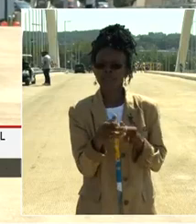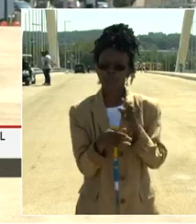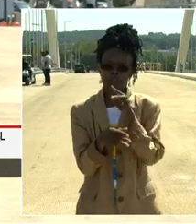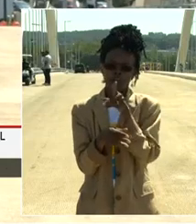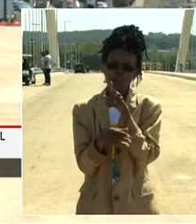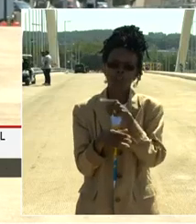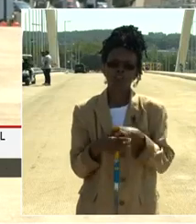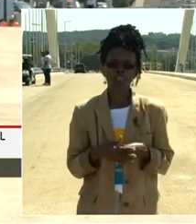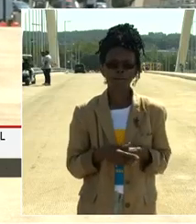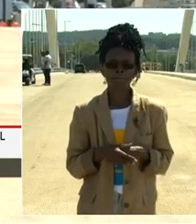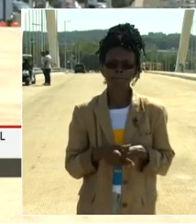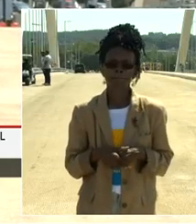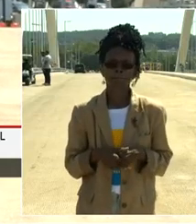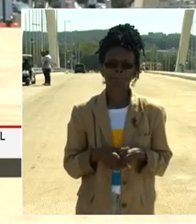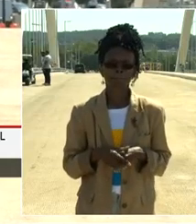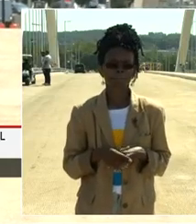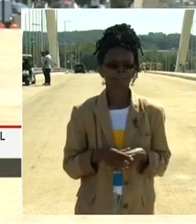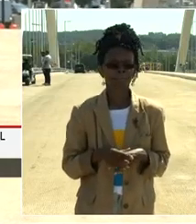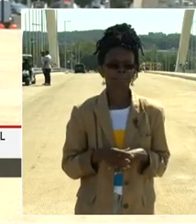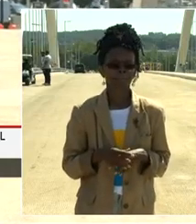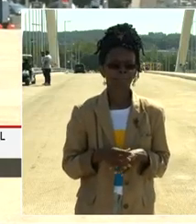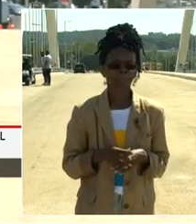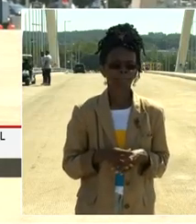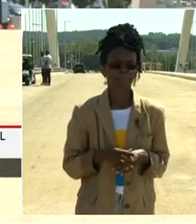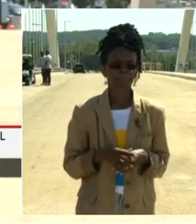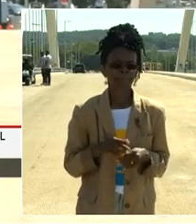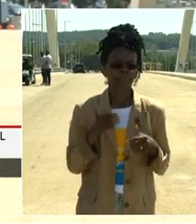Another round of applause for Steny Hoyer.